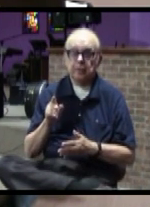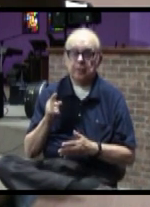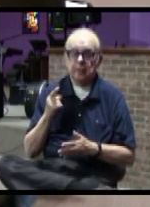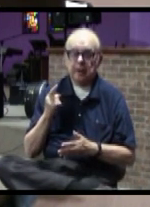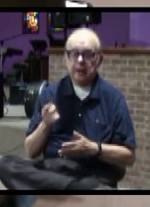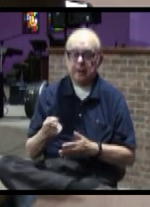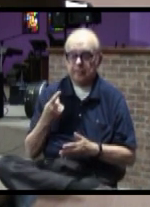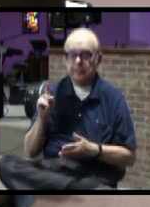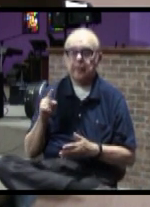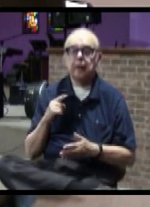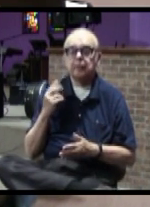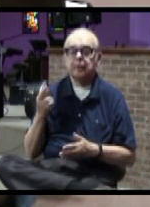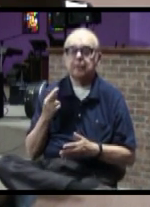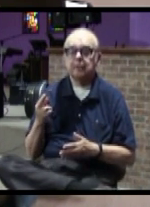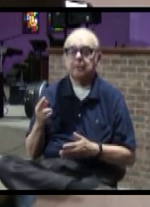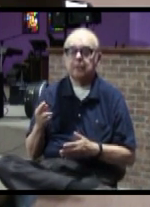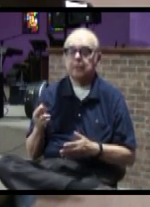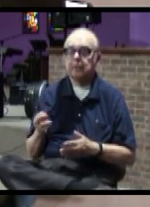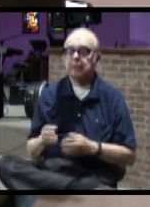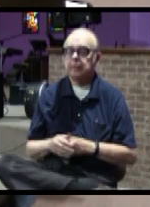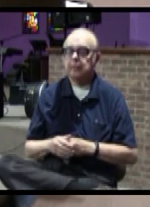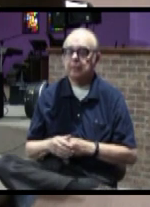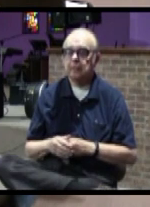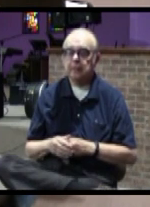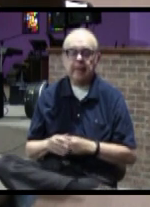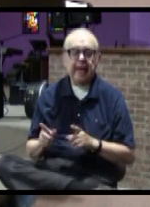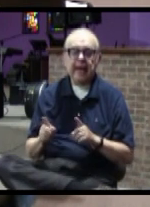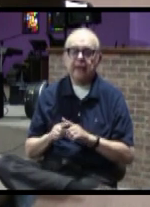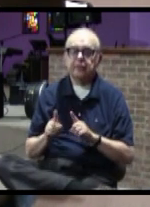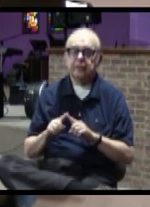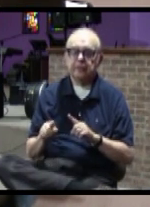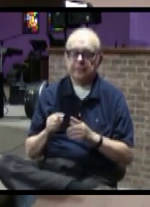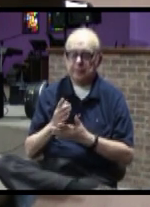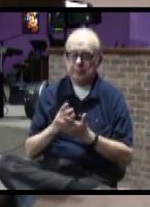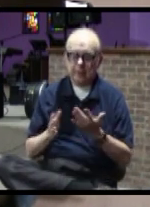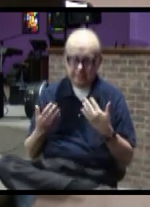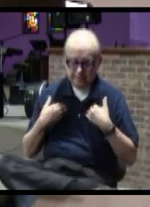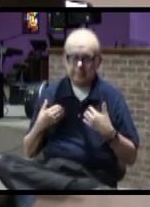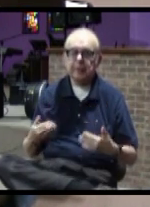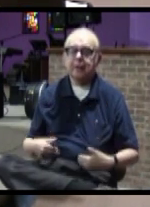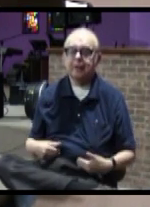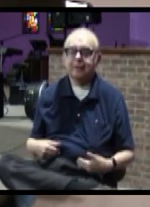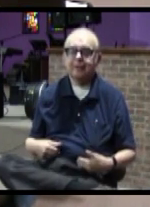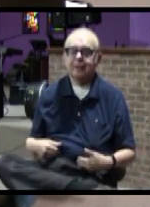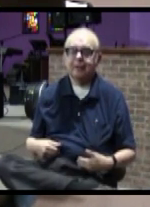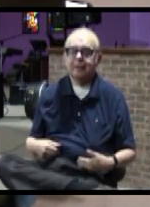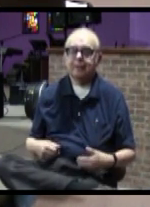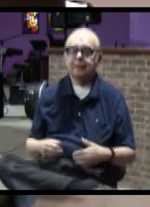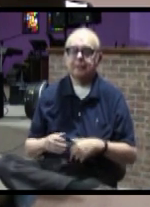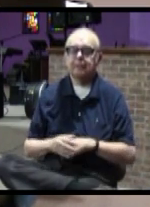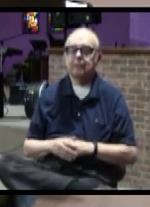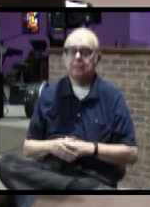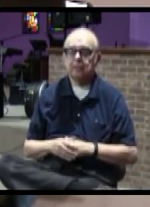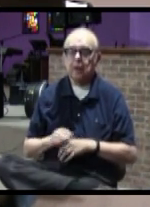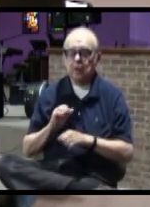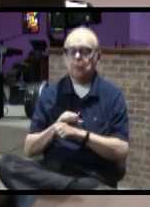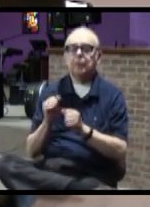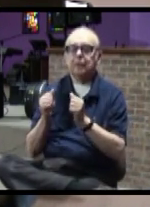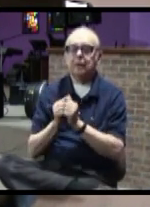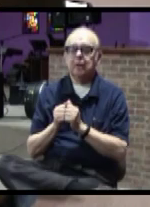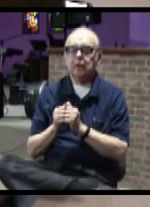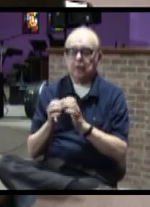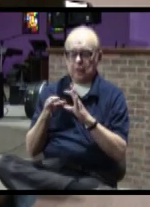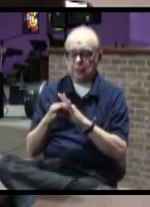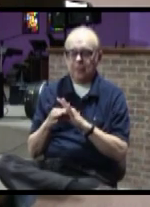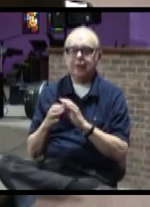And that's what you're here for. We're here as toes and fingers, eyes and ears, nose, and everything else